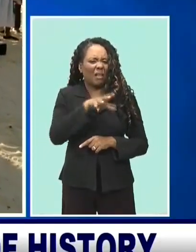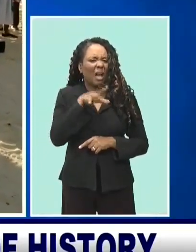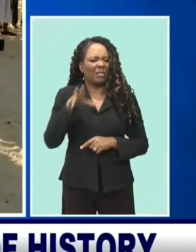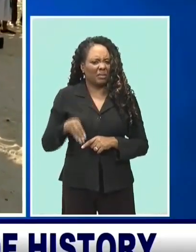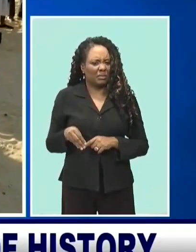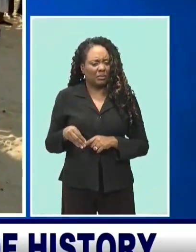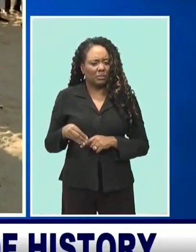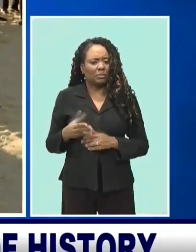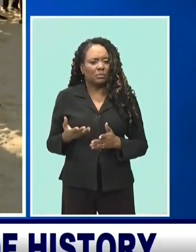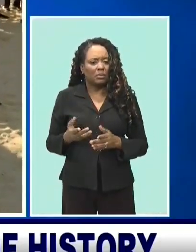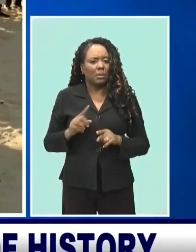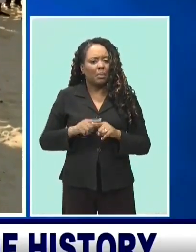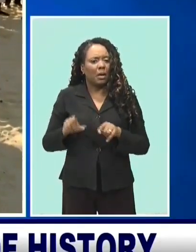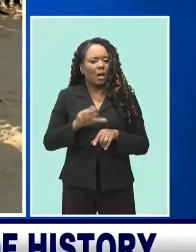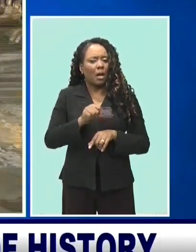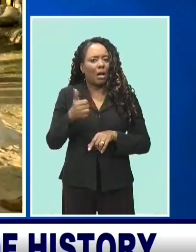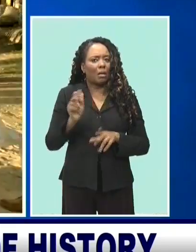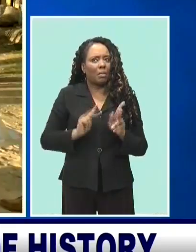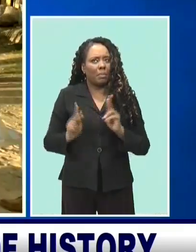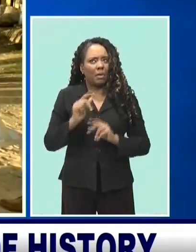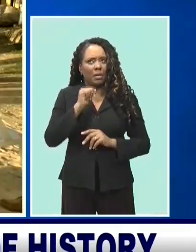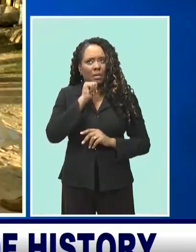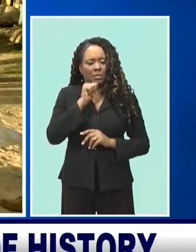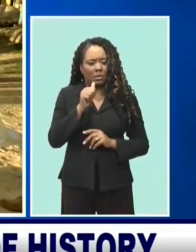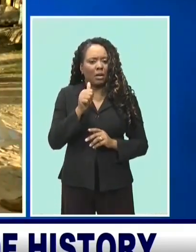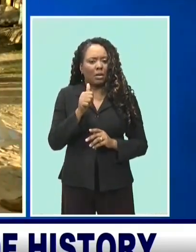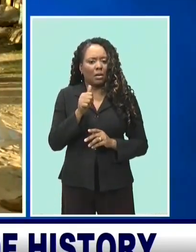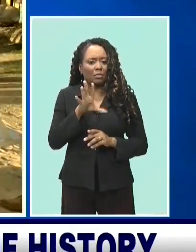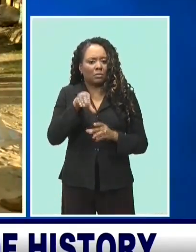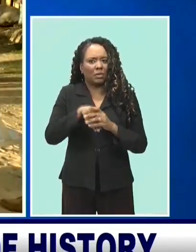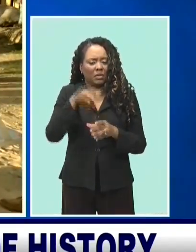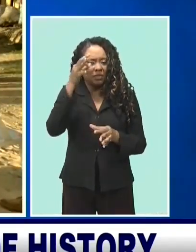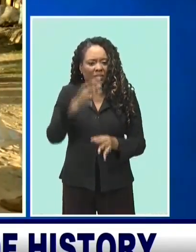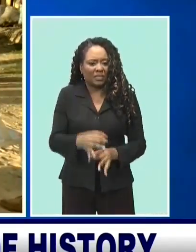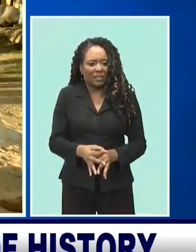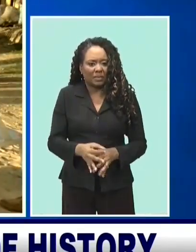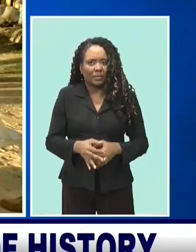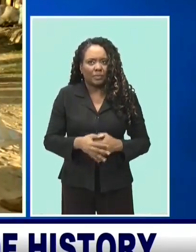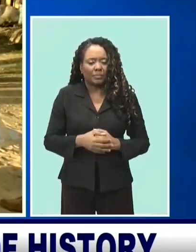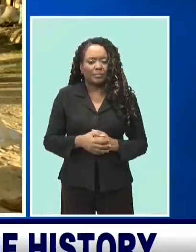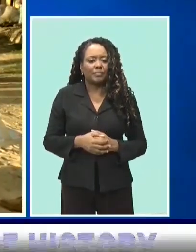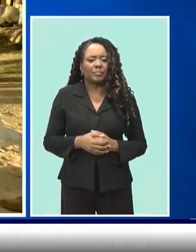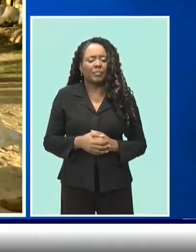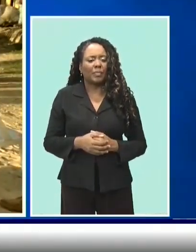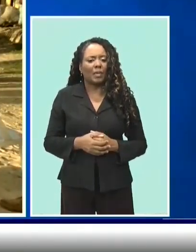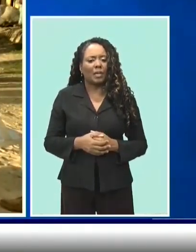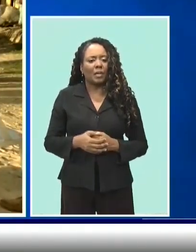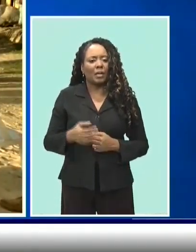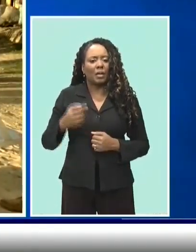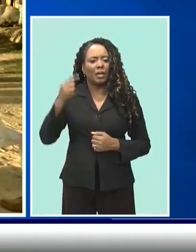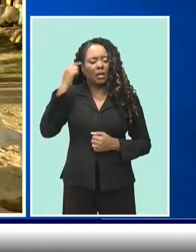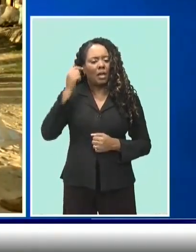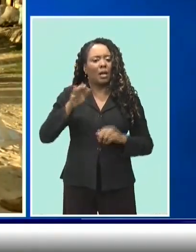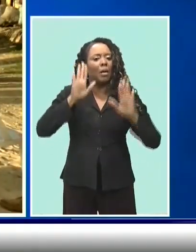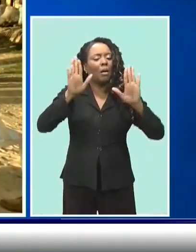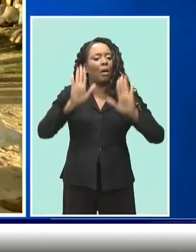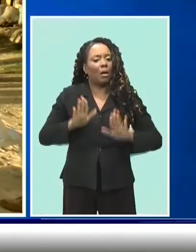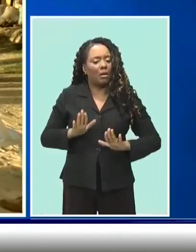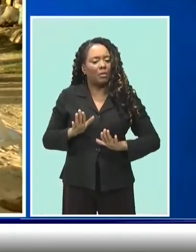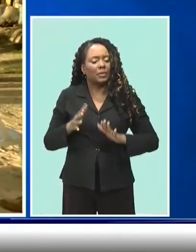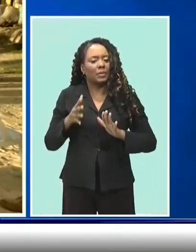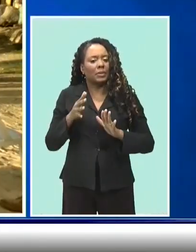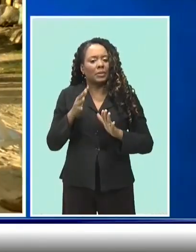follow these faiths. Many of the participants have told me that I think it's a wonderful idea, it's a wonderful setting. Emancipation